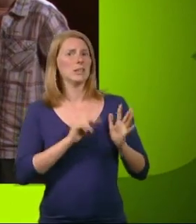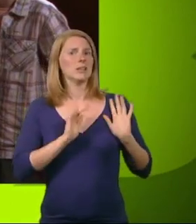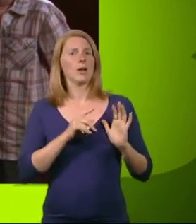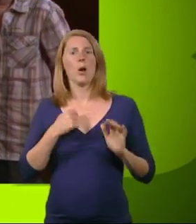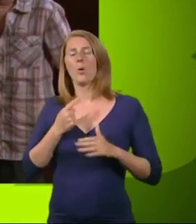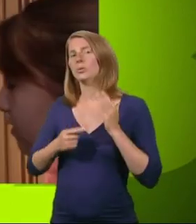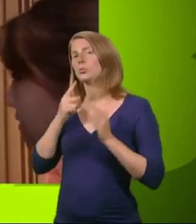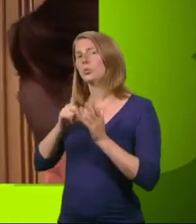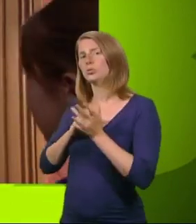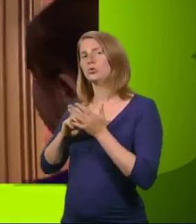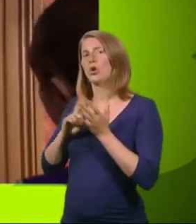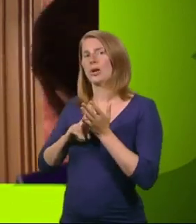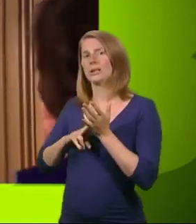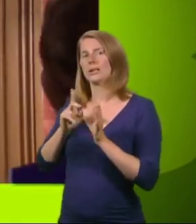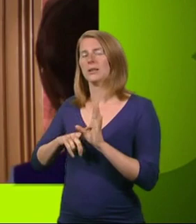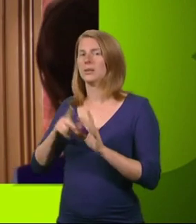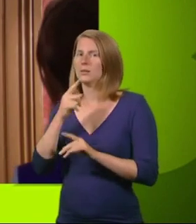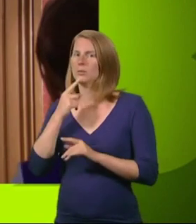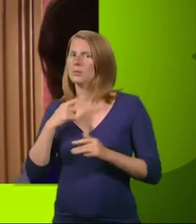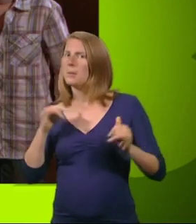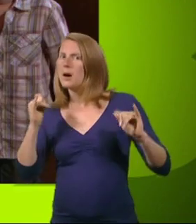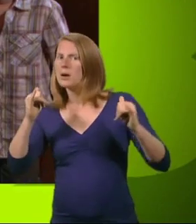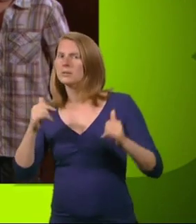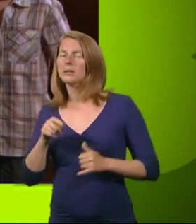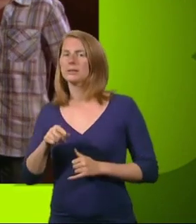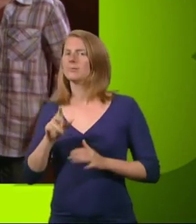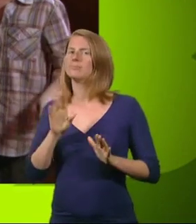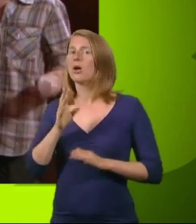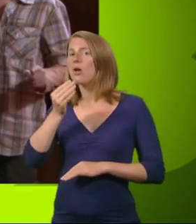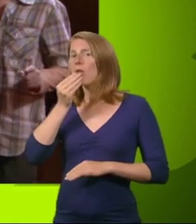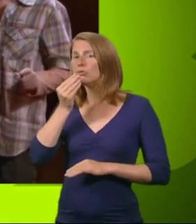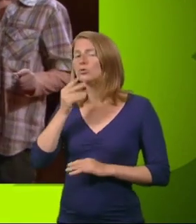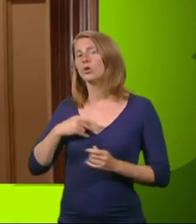party. It's not a party, it's just lunch. And I'm cooking.